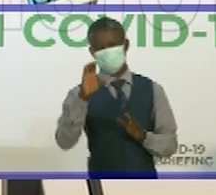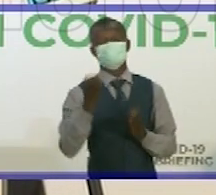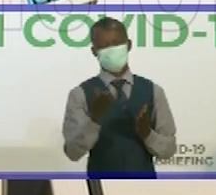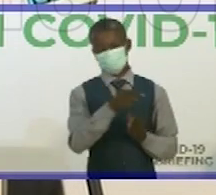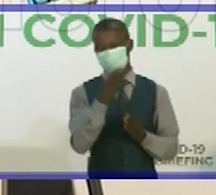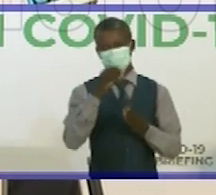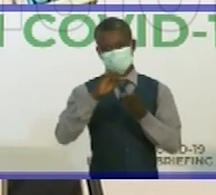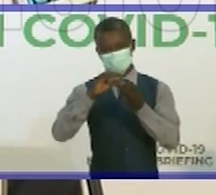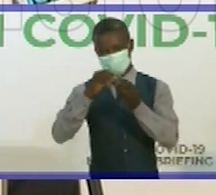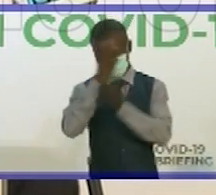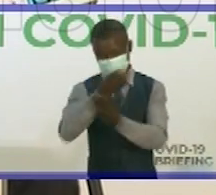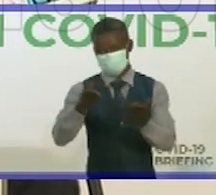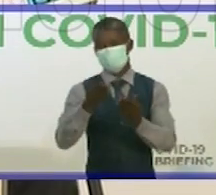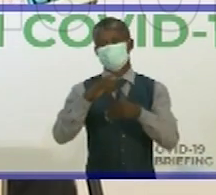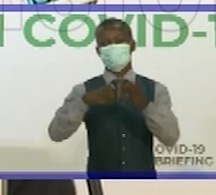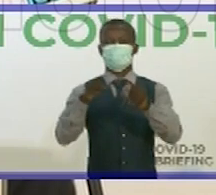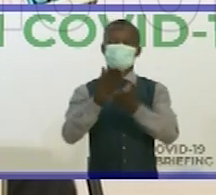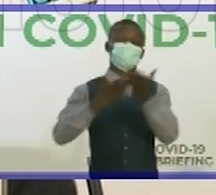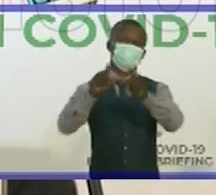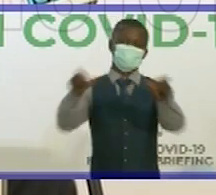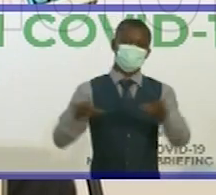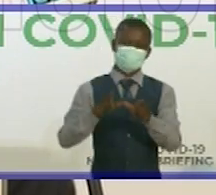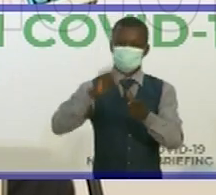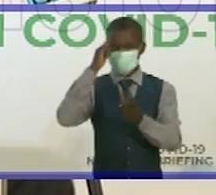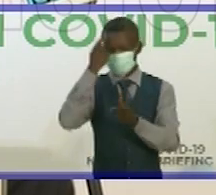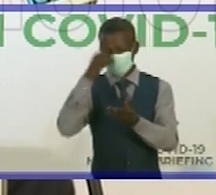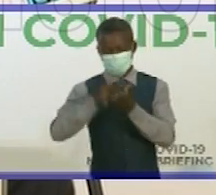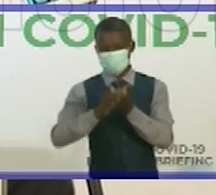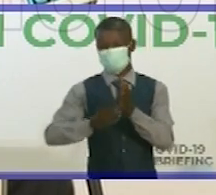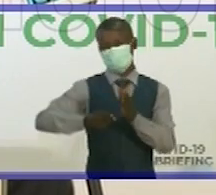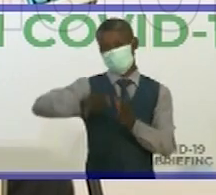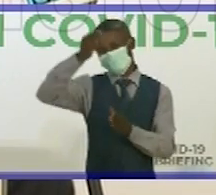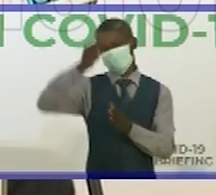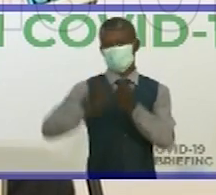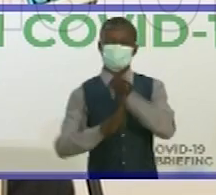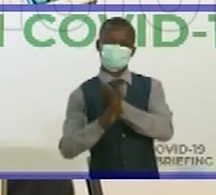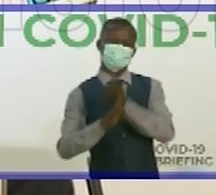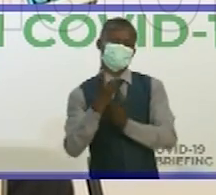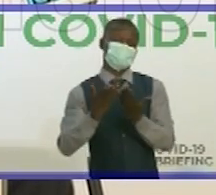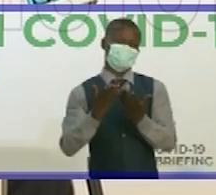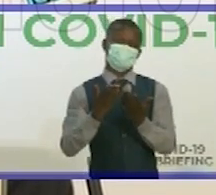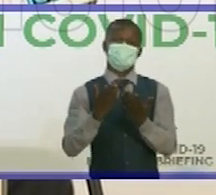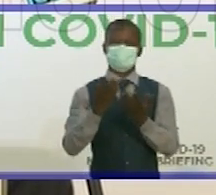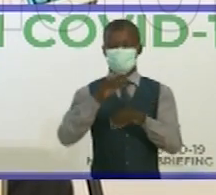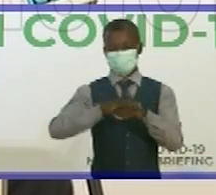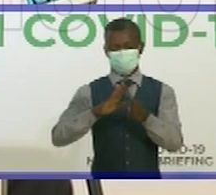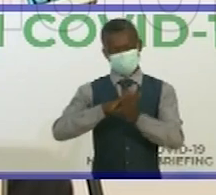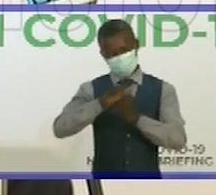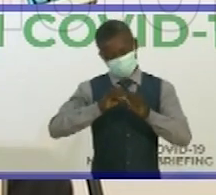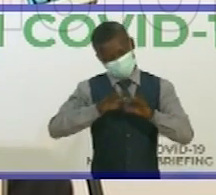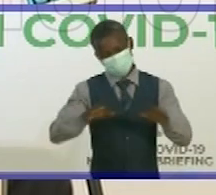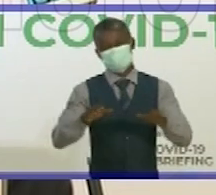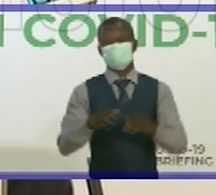are particularly suffering from the widespread infection of